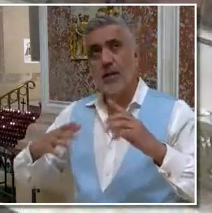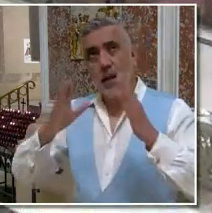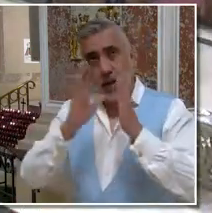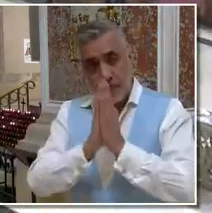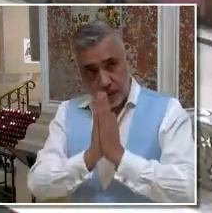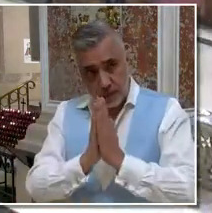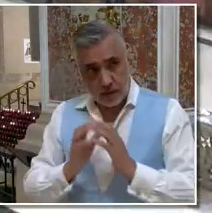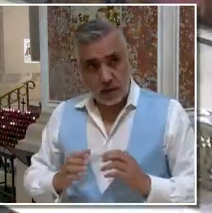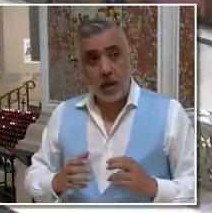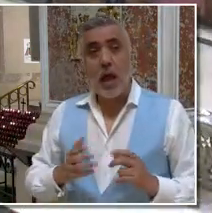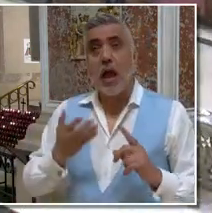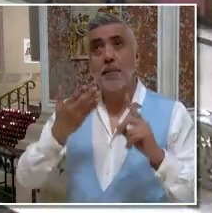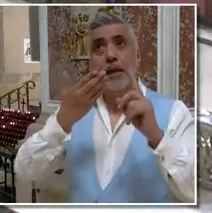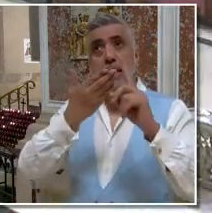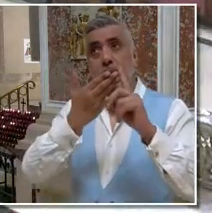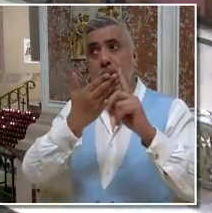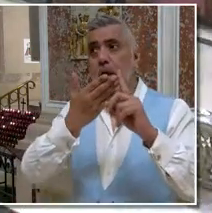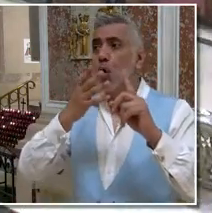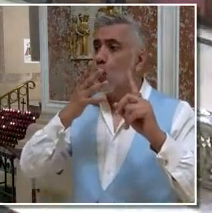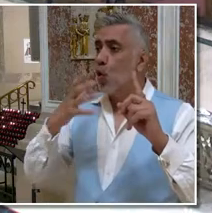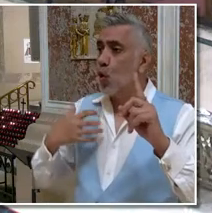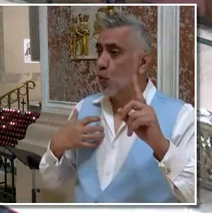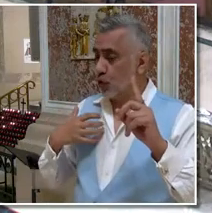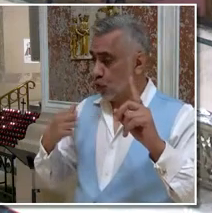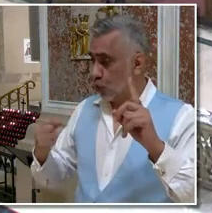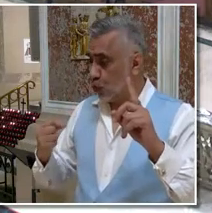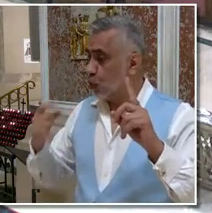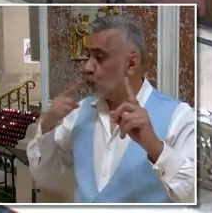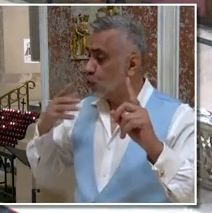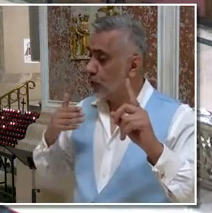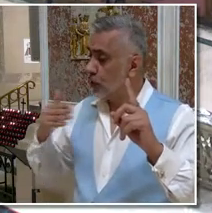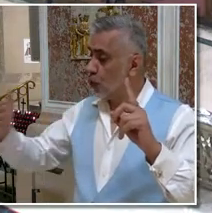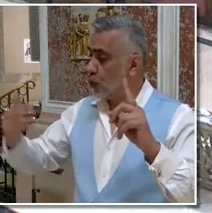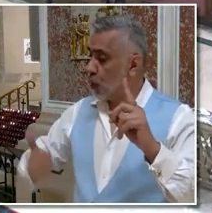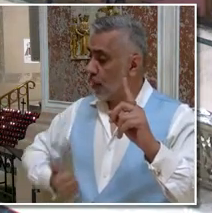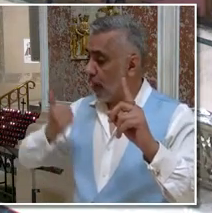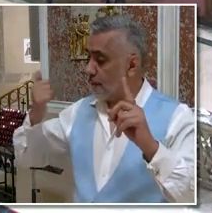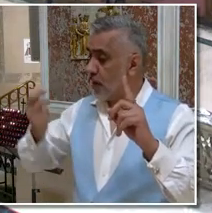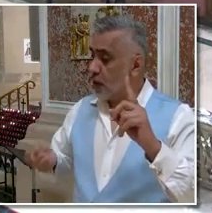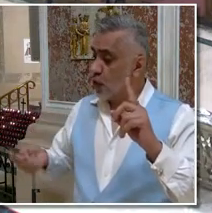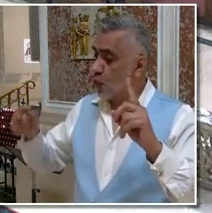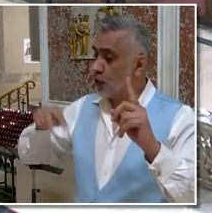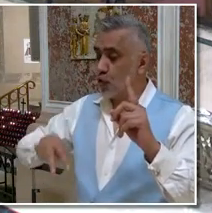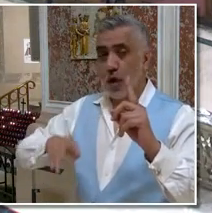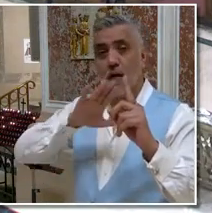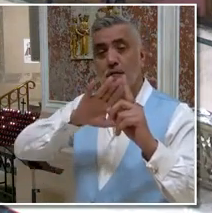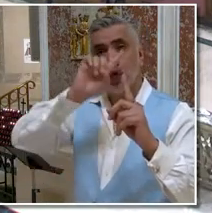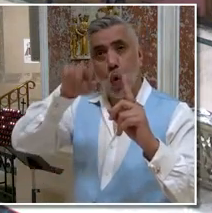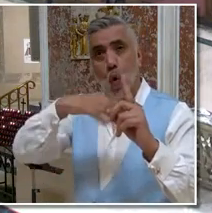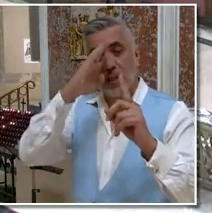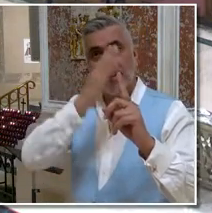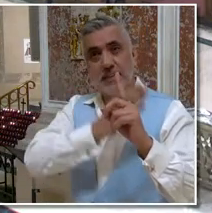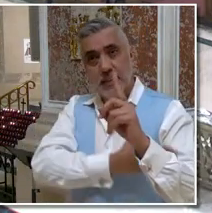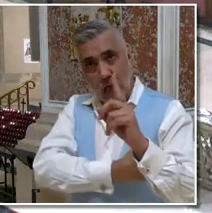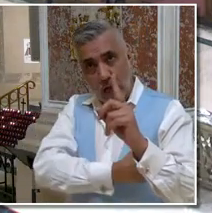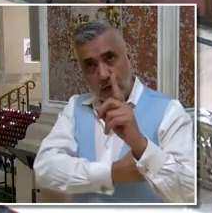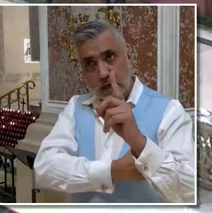Amen. And may he who restores you to eternal life in the resurrection of his only Son,